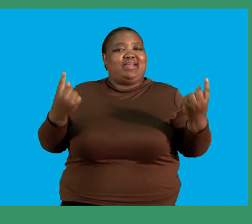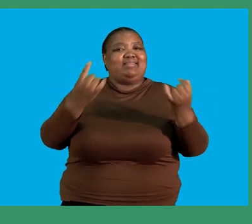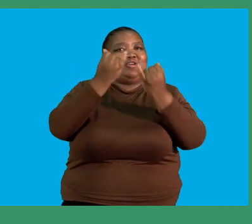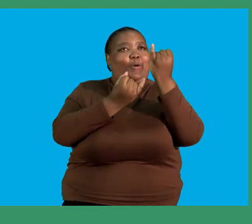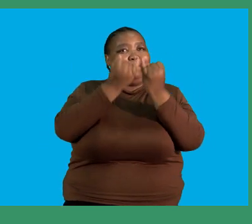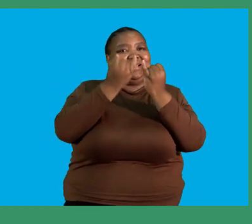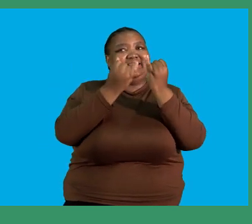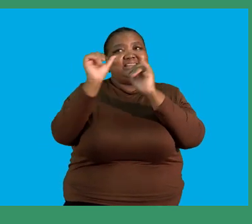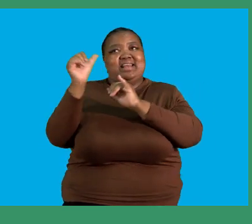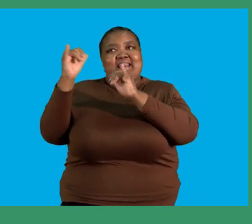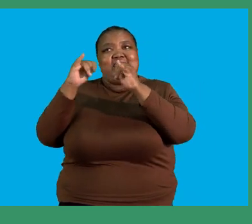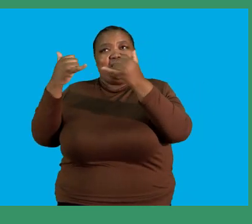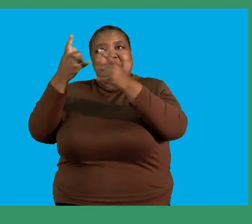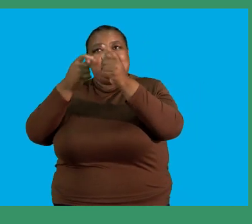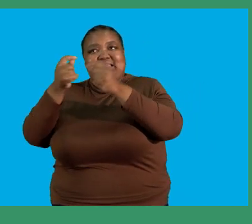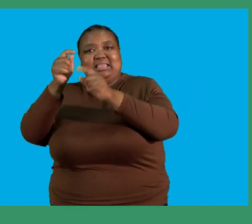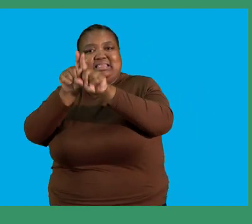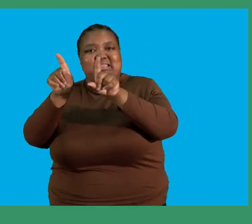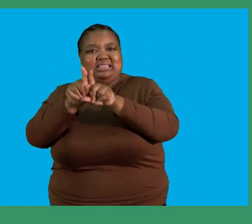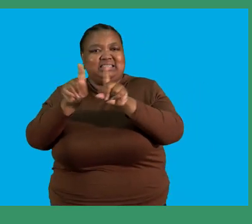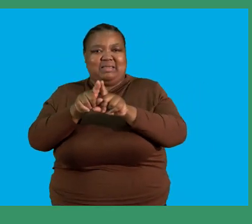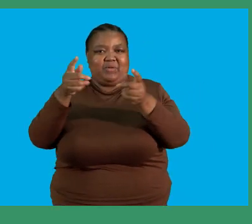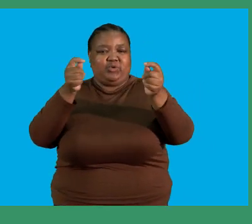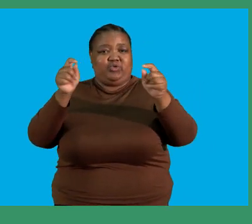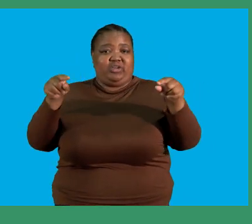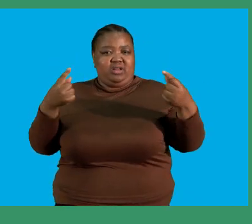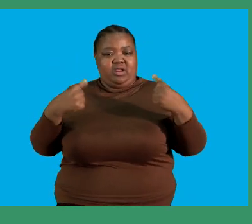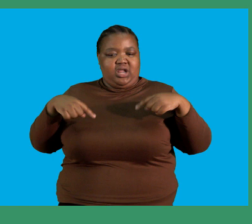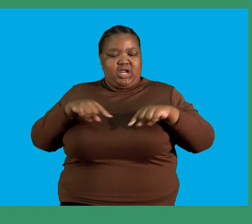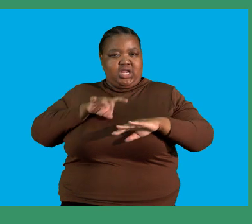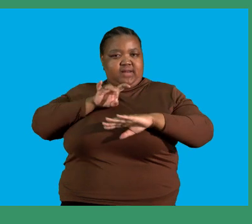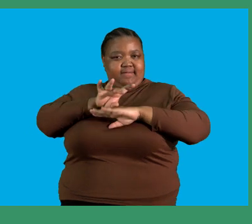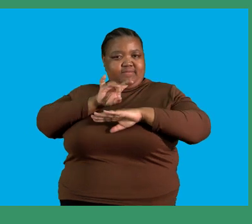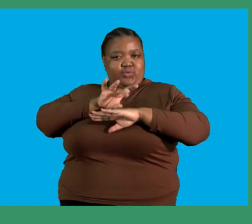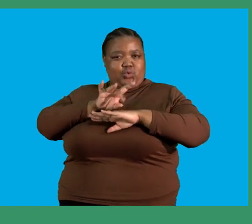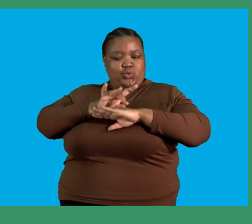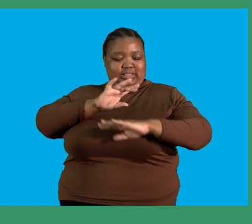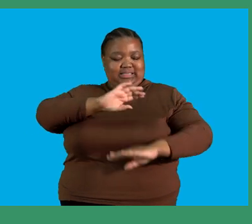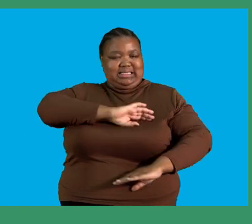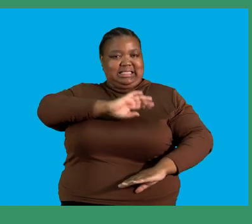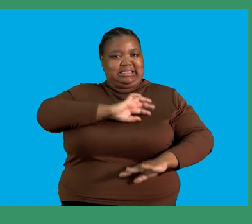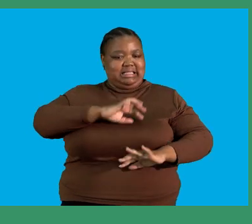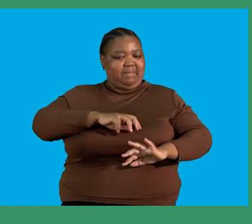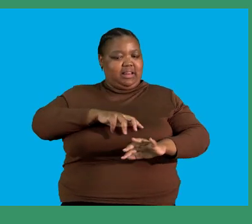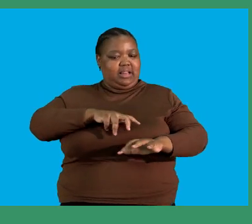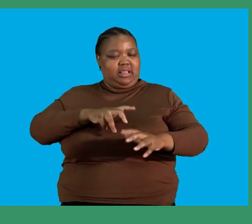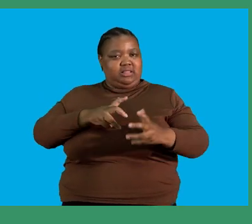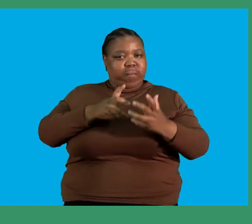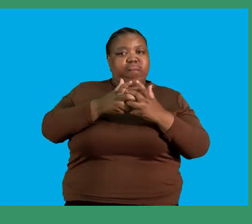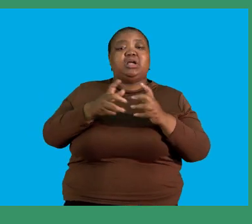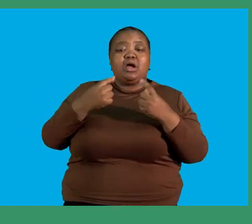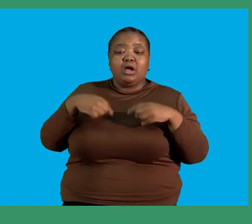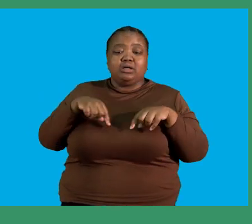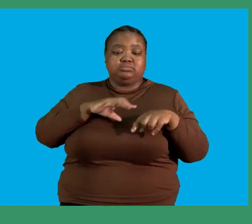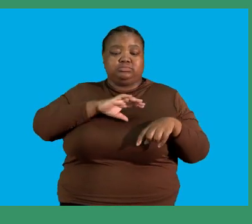our competition, but we can influence and make certain decisions that will make customers to come and buy our products